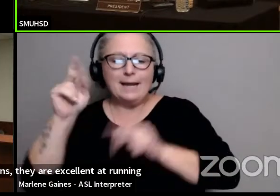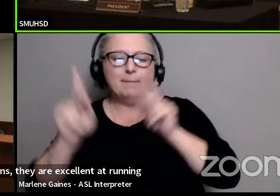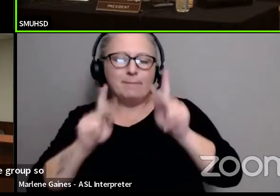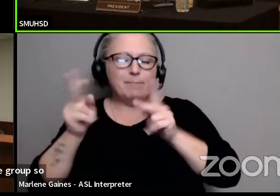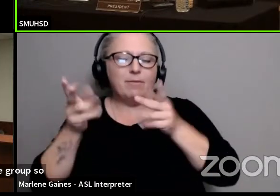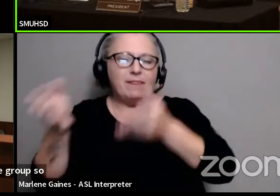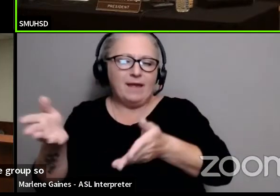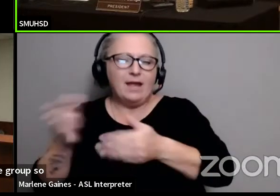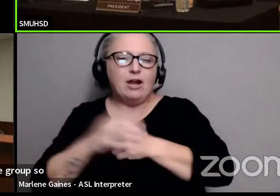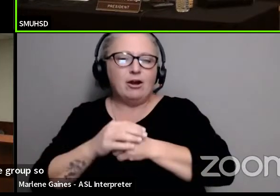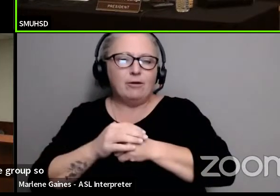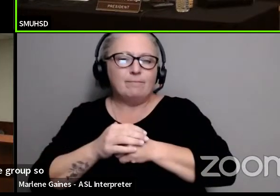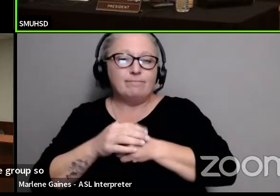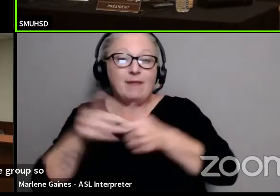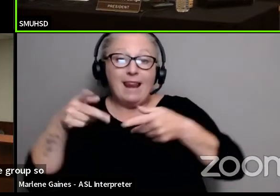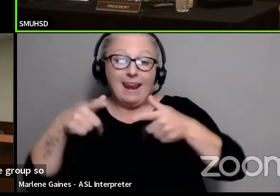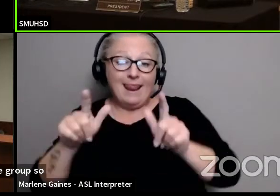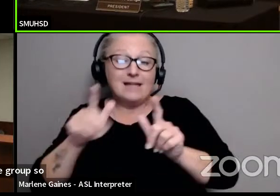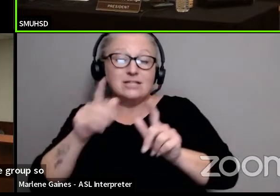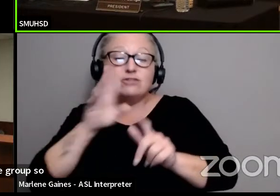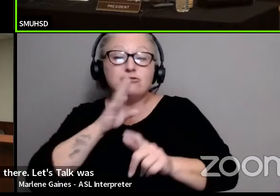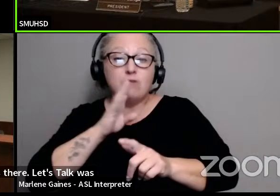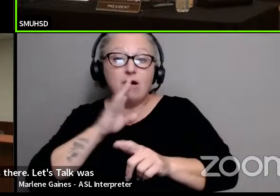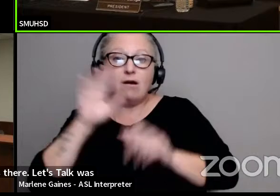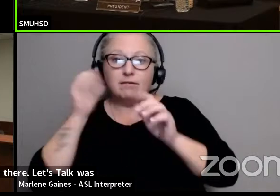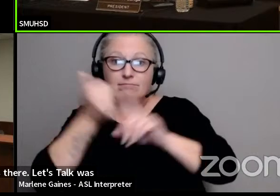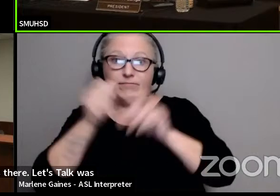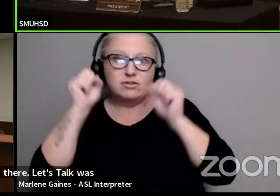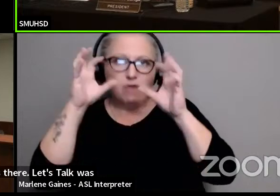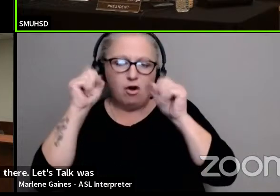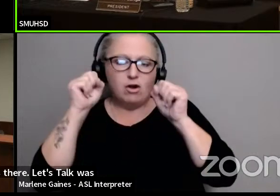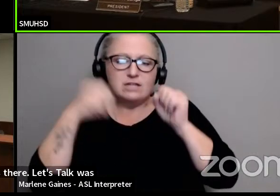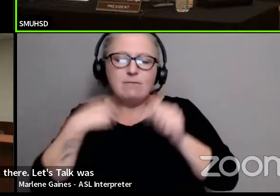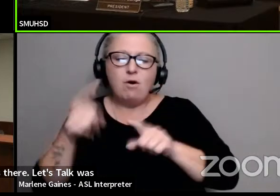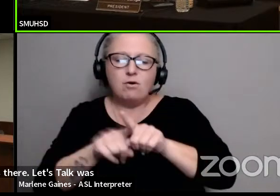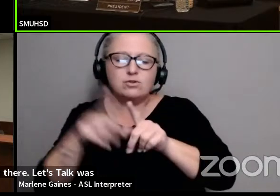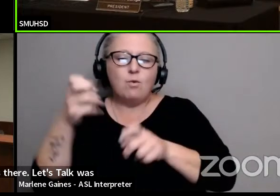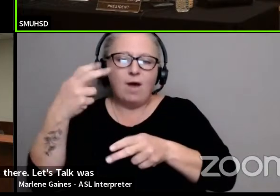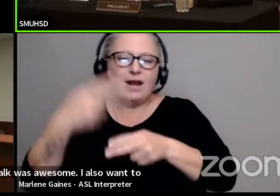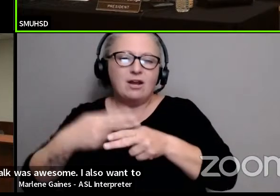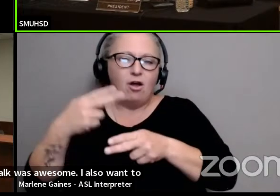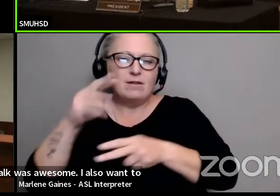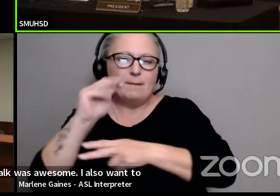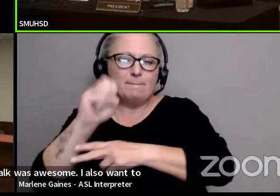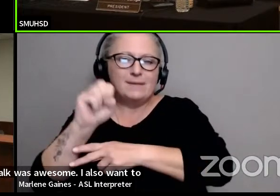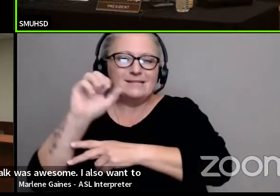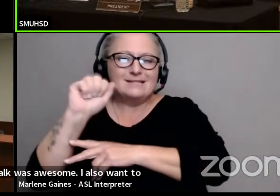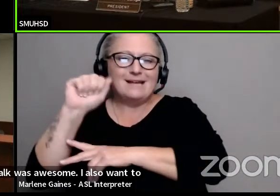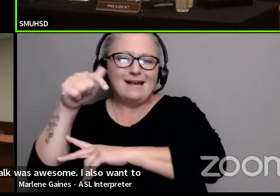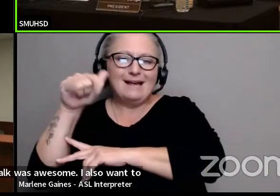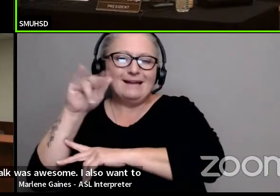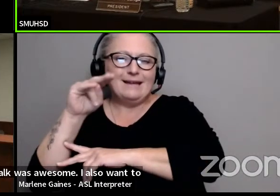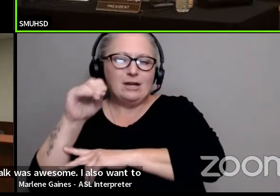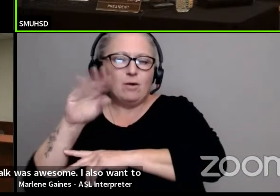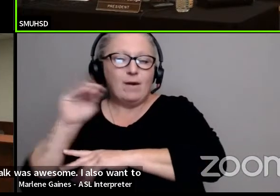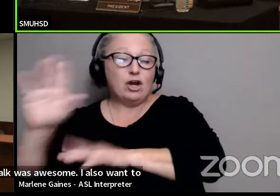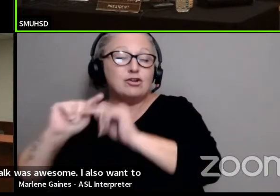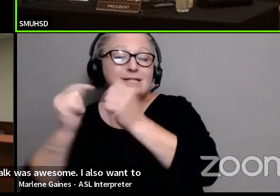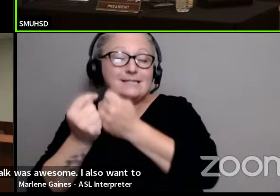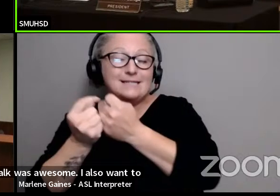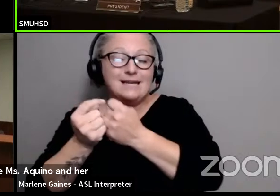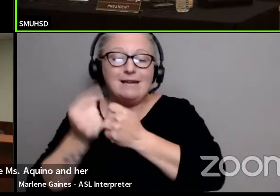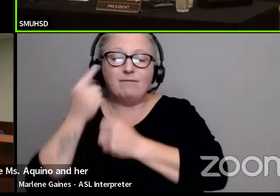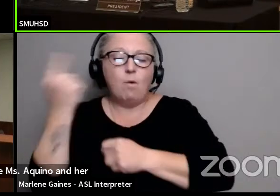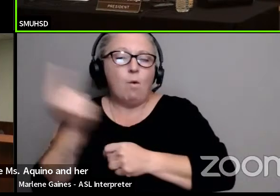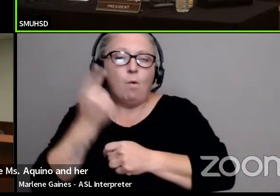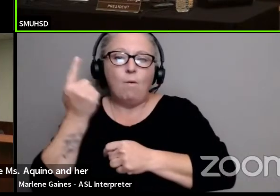there. Let's Talk was awesome. I also want to acknowledge Miss Aquino and her team for